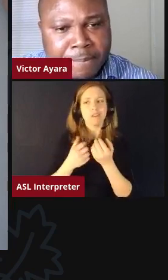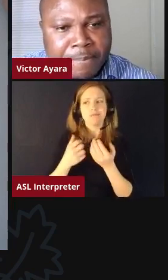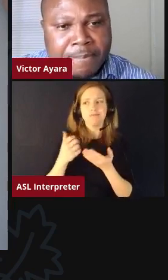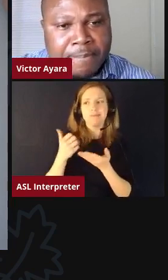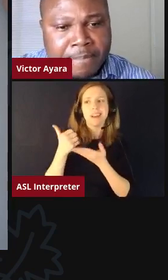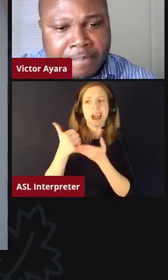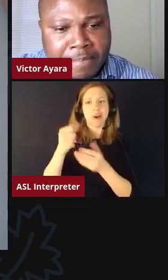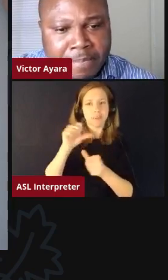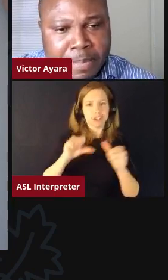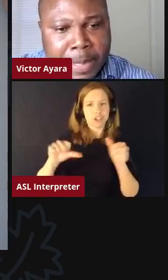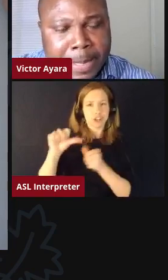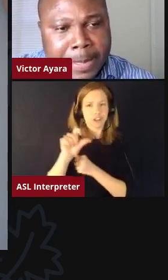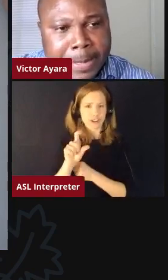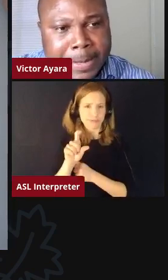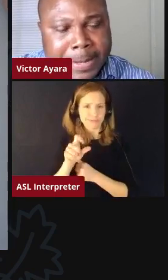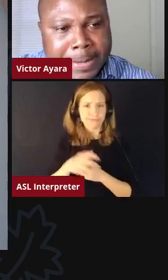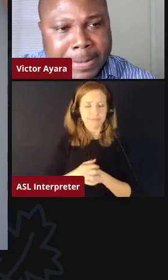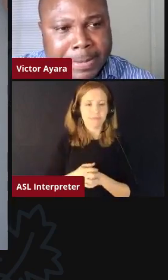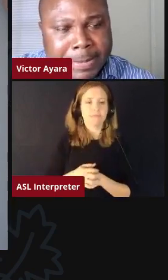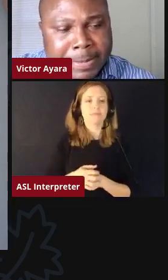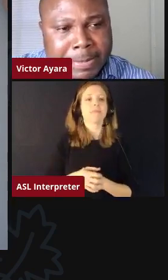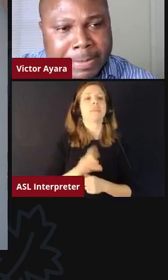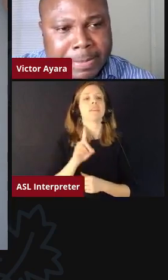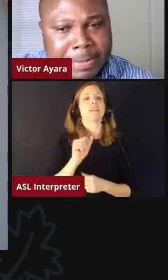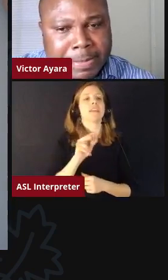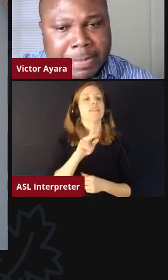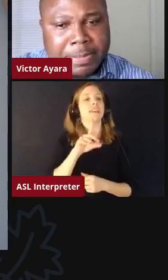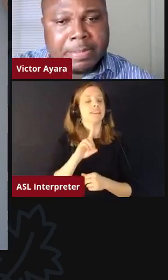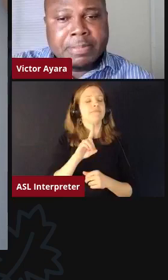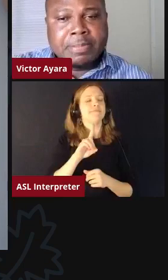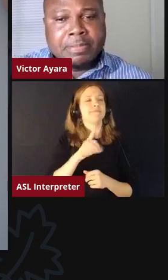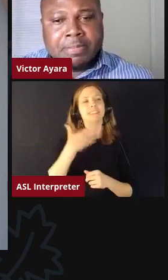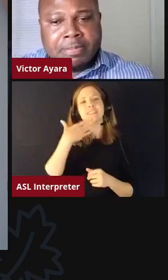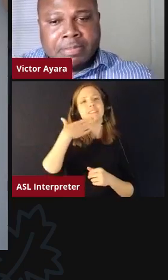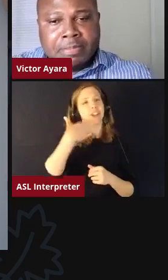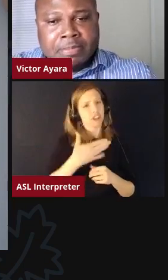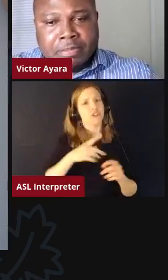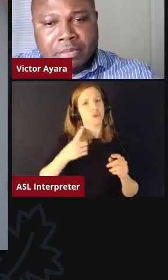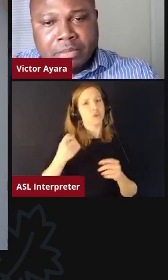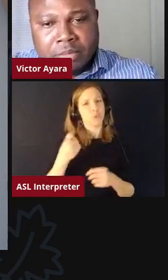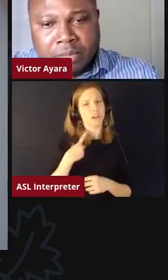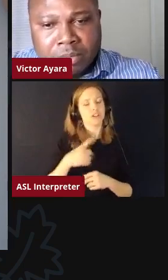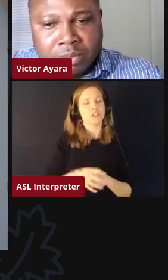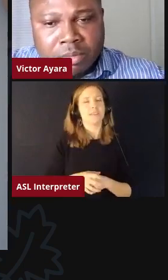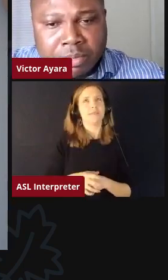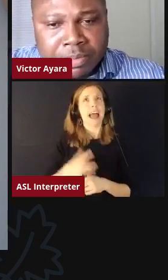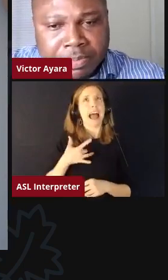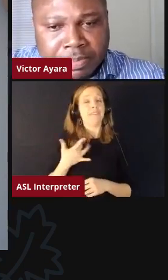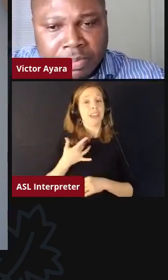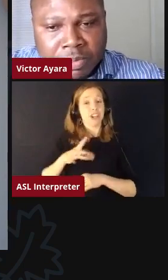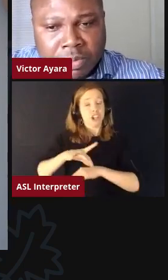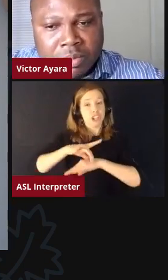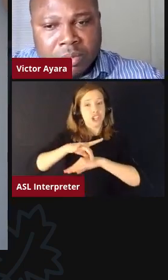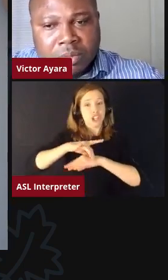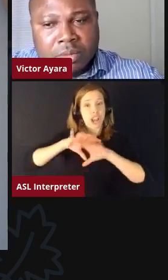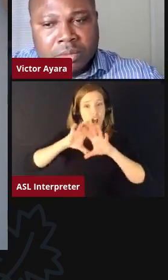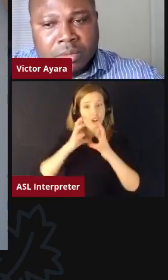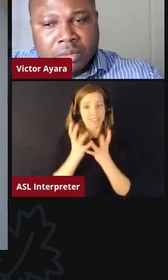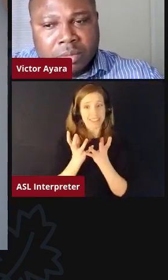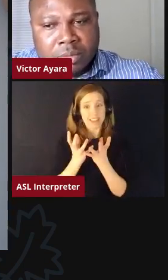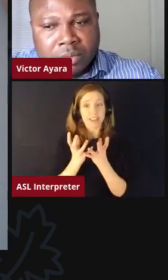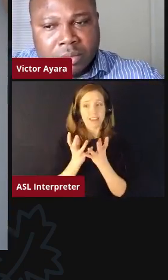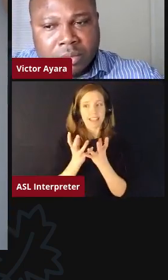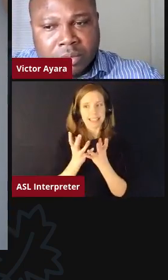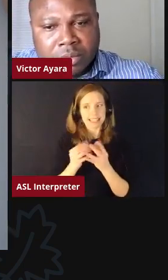So I think that geography is coming and becoming more important. Things like Google Maps. People